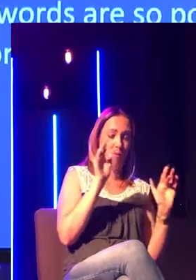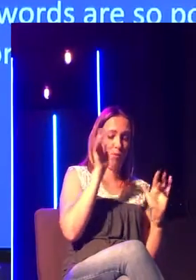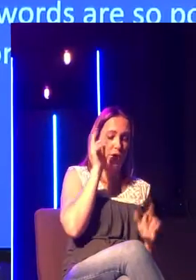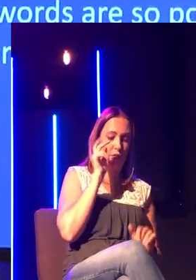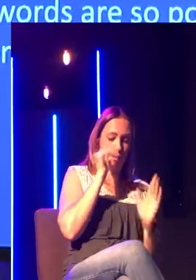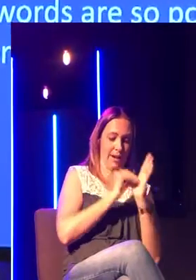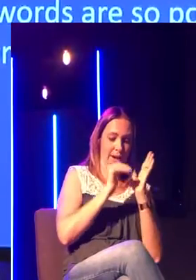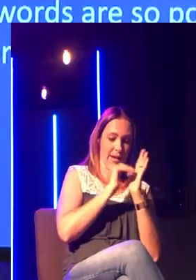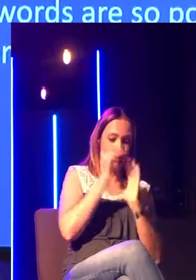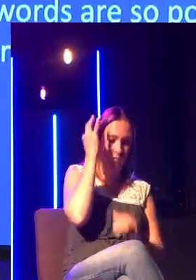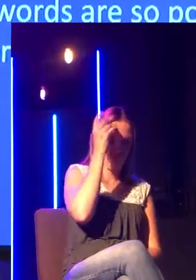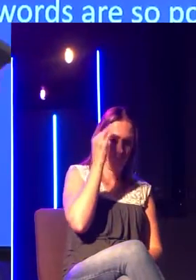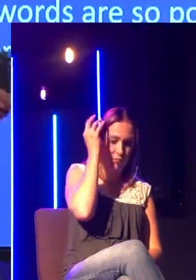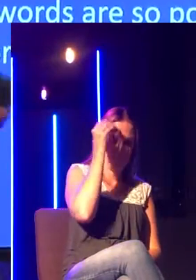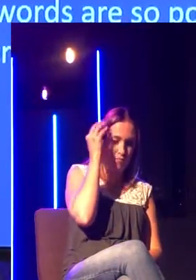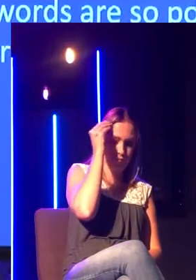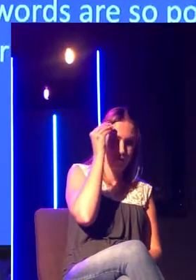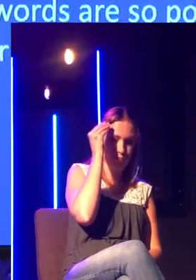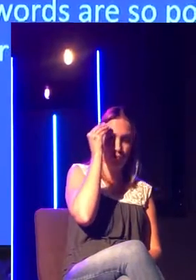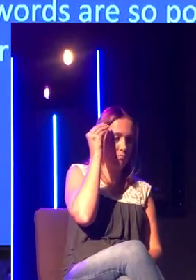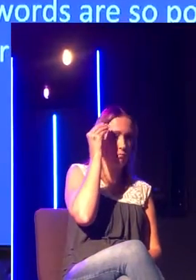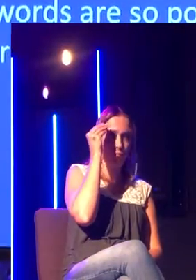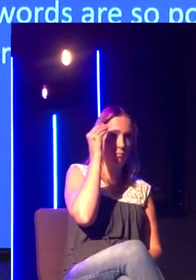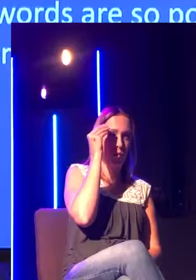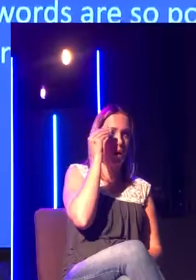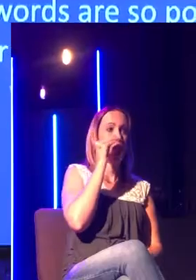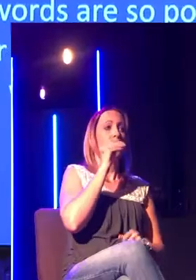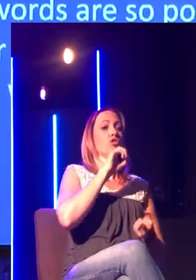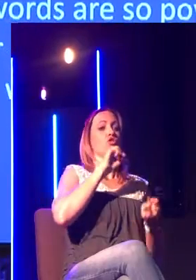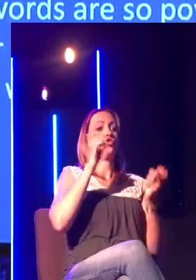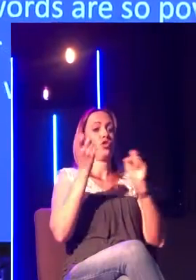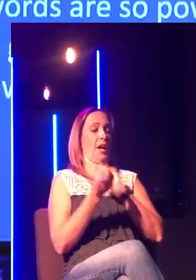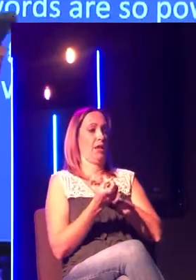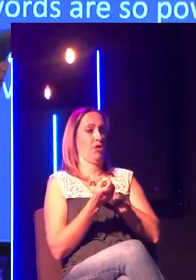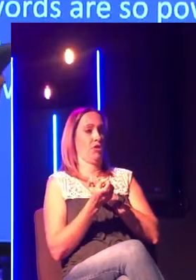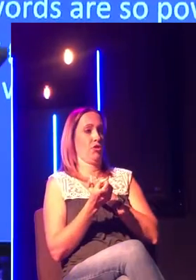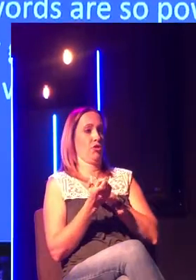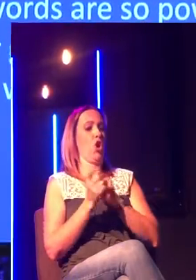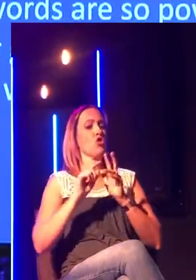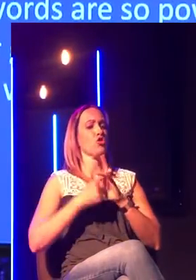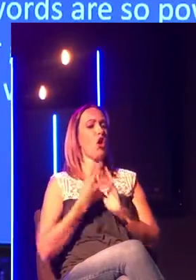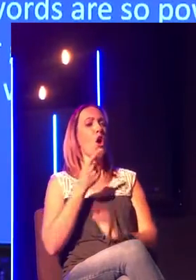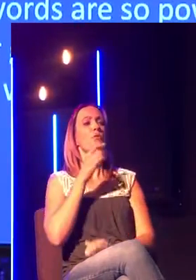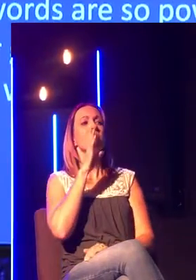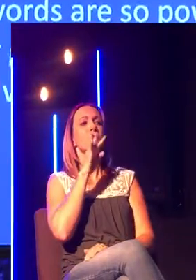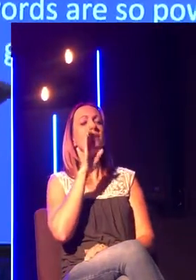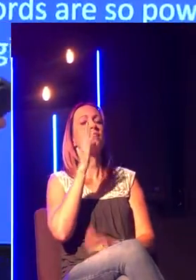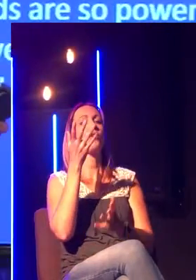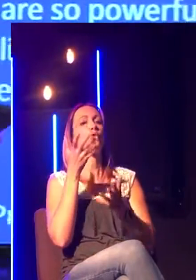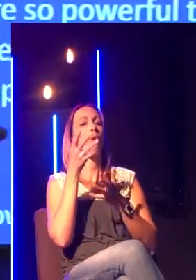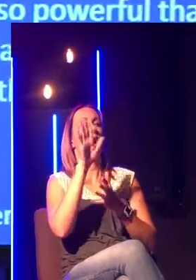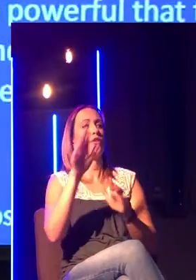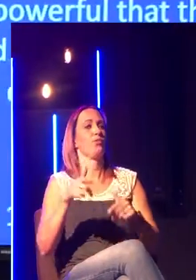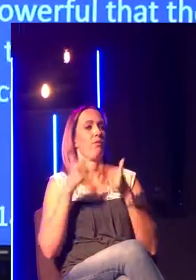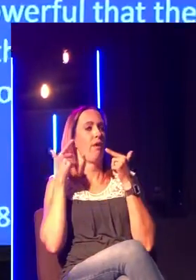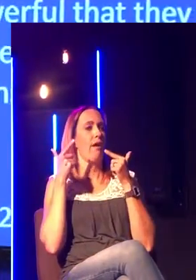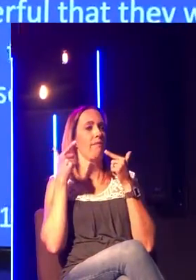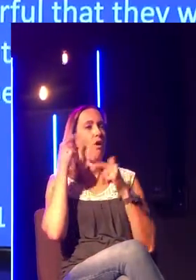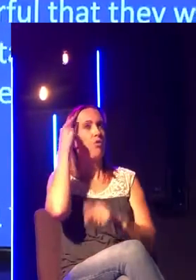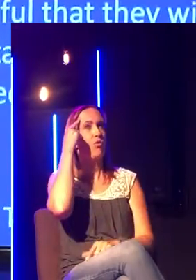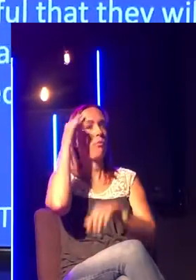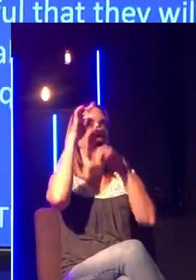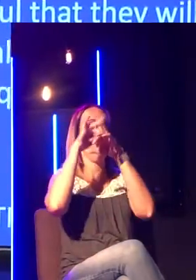mind. Begin to speak what you're seeking in your life. Not just where you're at, where you want to be. Start programming your mind by